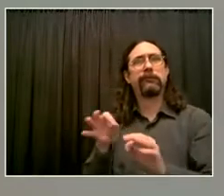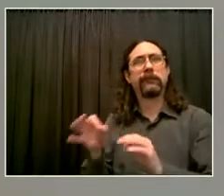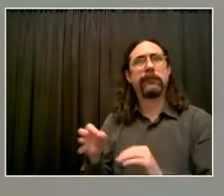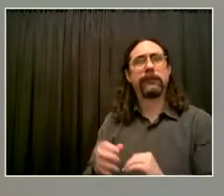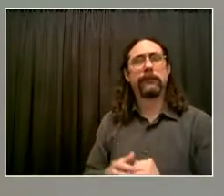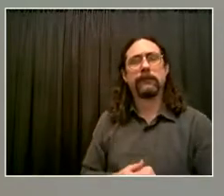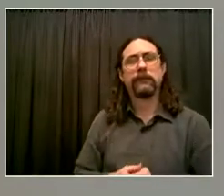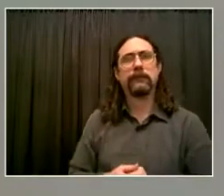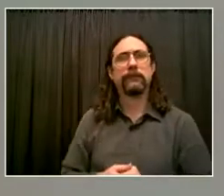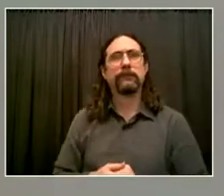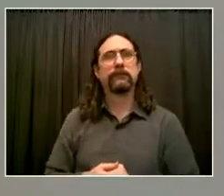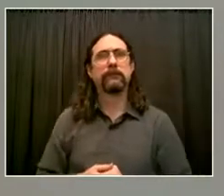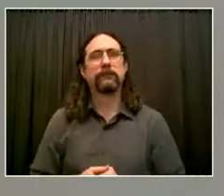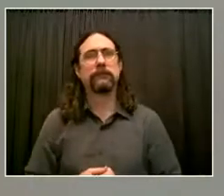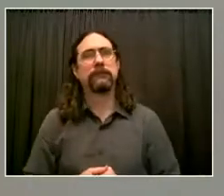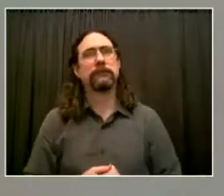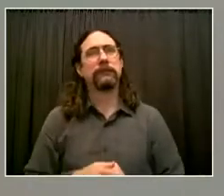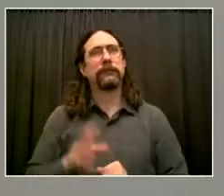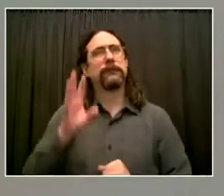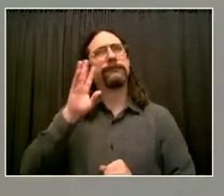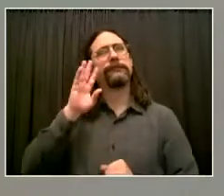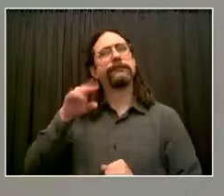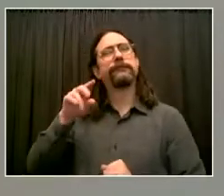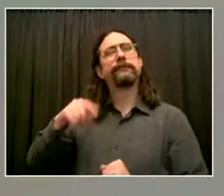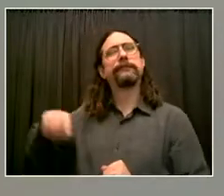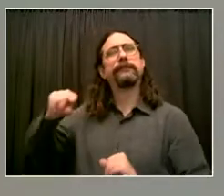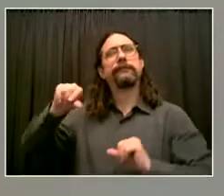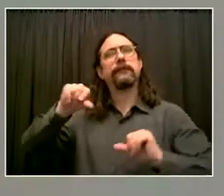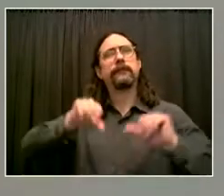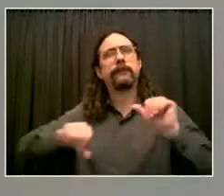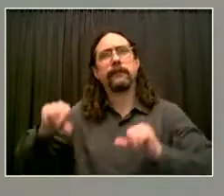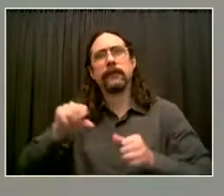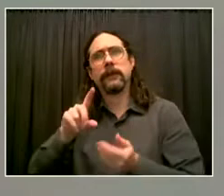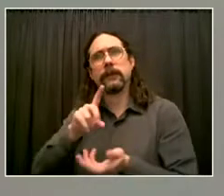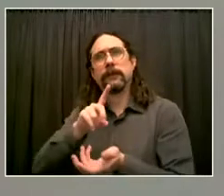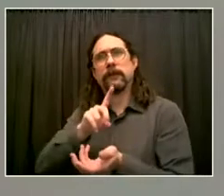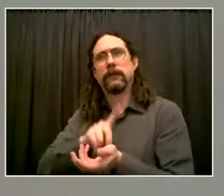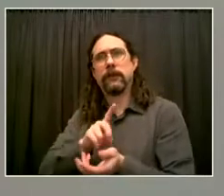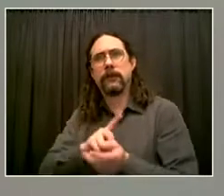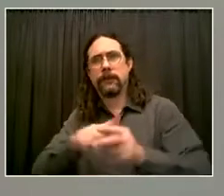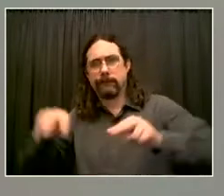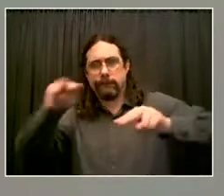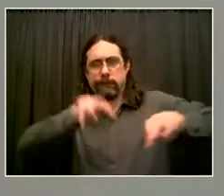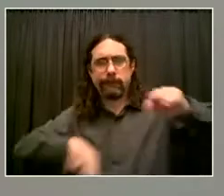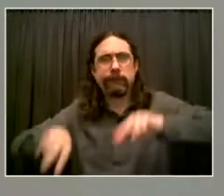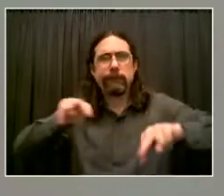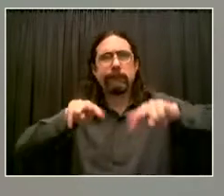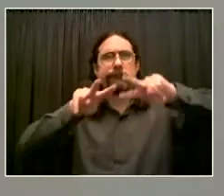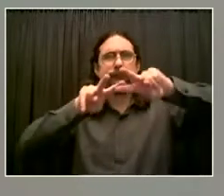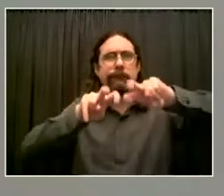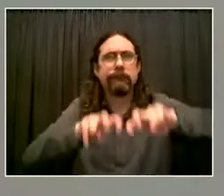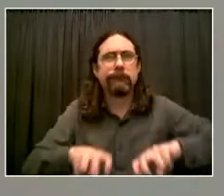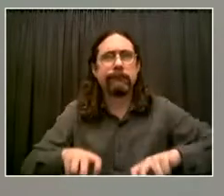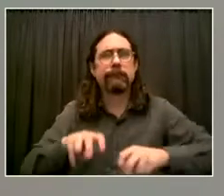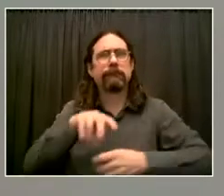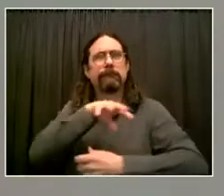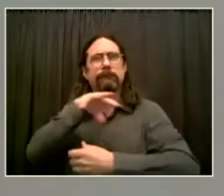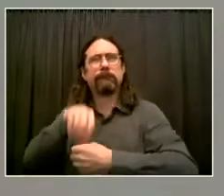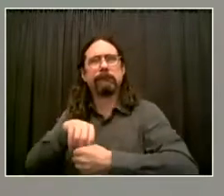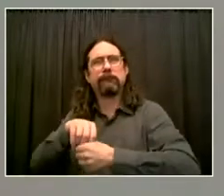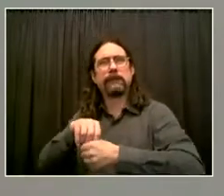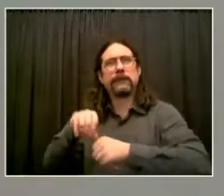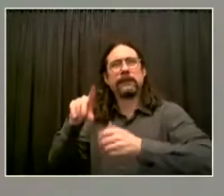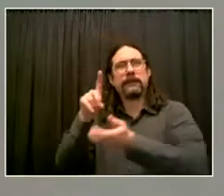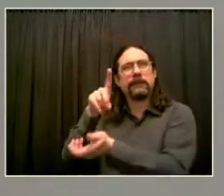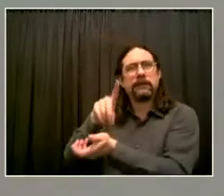that the team at the health department and we as the sort of healthcare leadership review weekly. We look and compare percentage of cases that